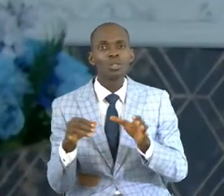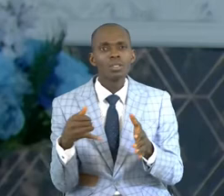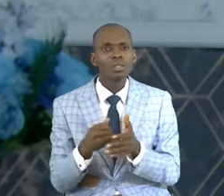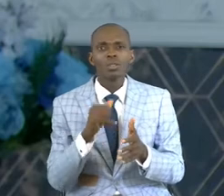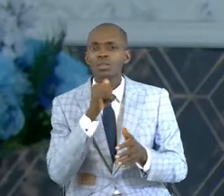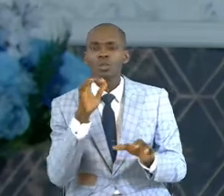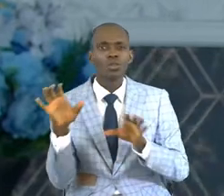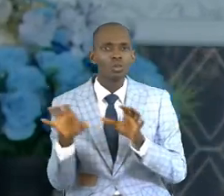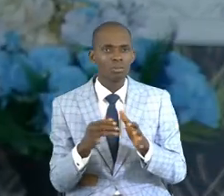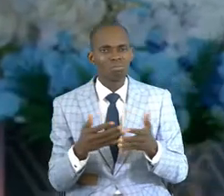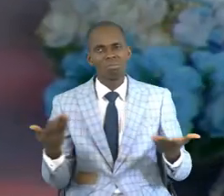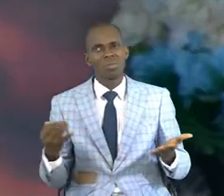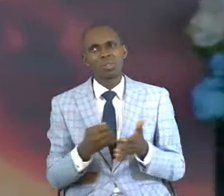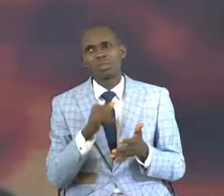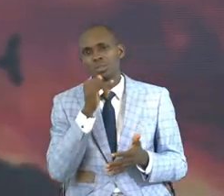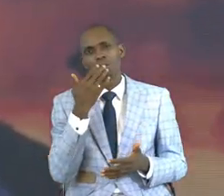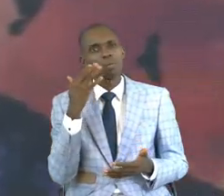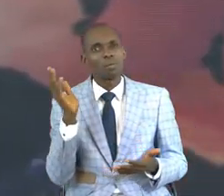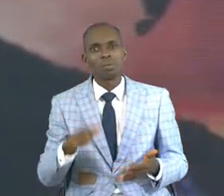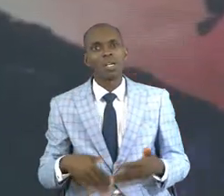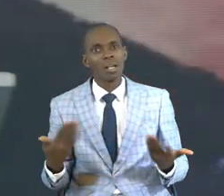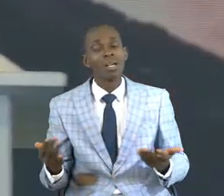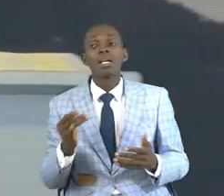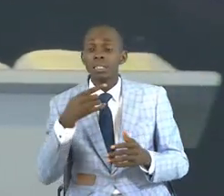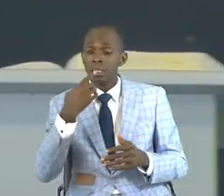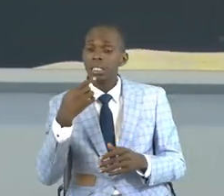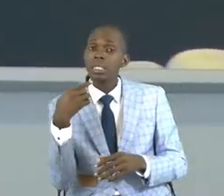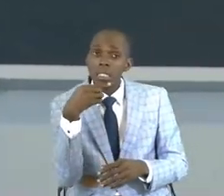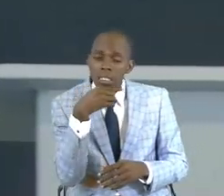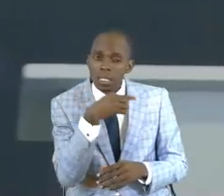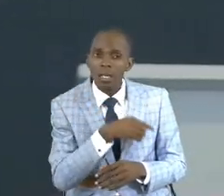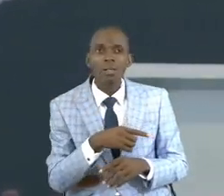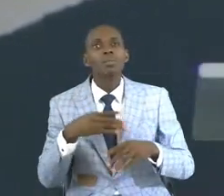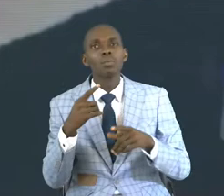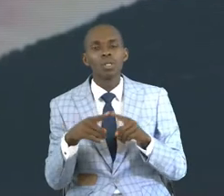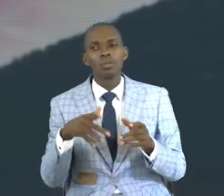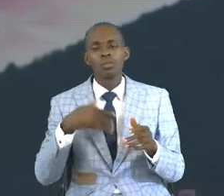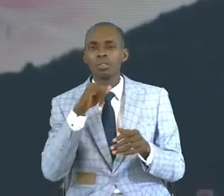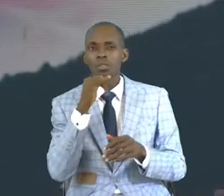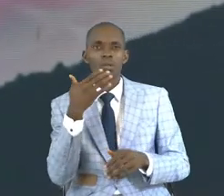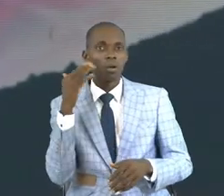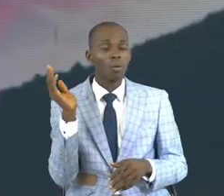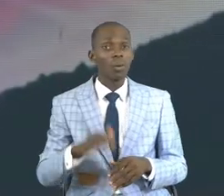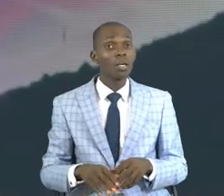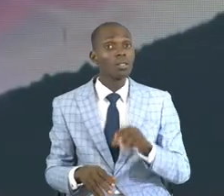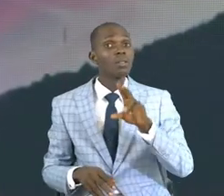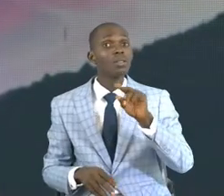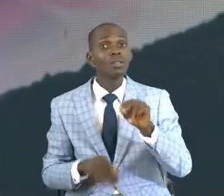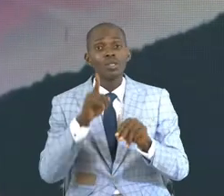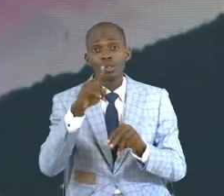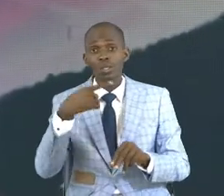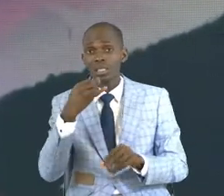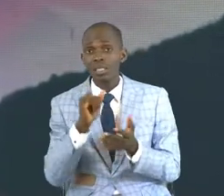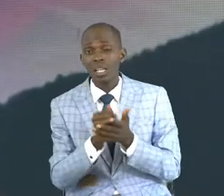bad. They say you are telling that lie and you're making that deception so that your profession as a